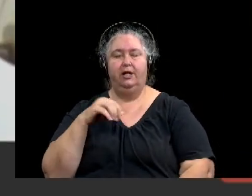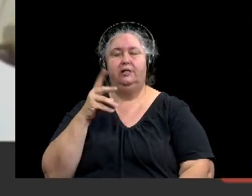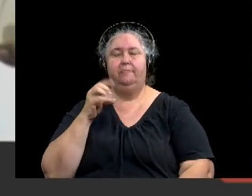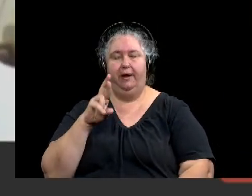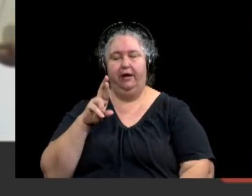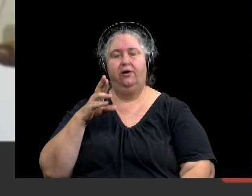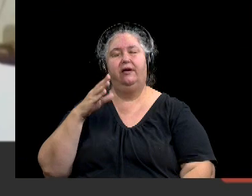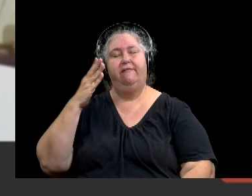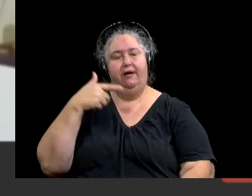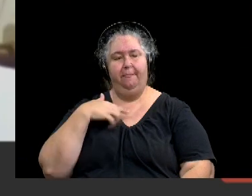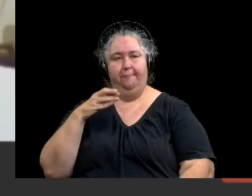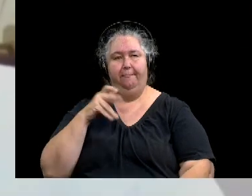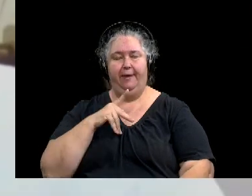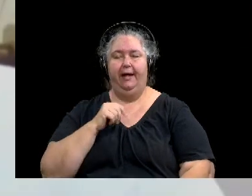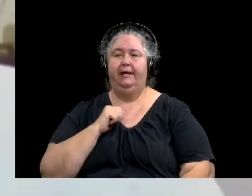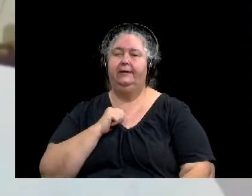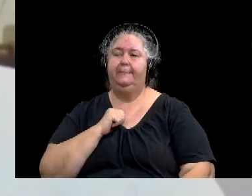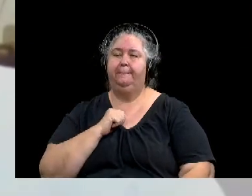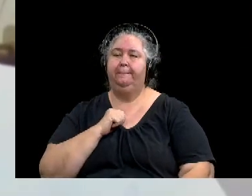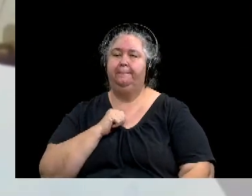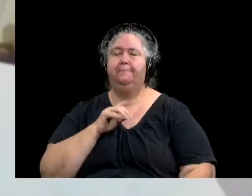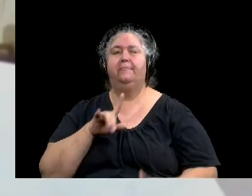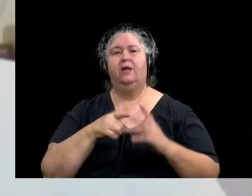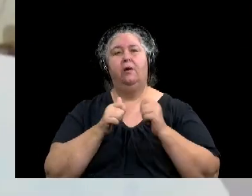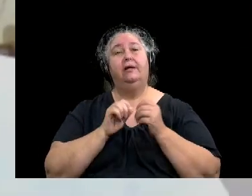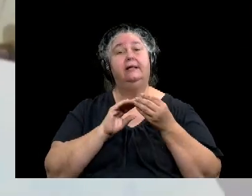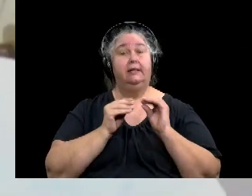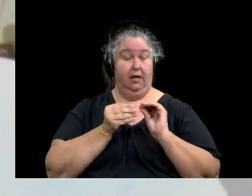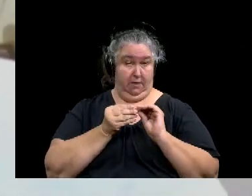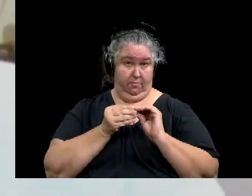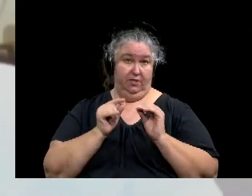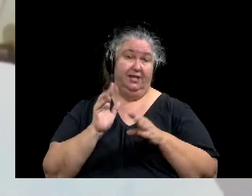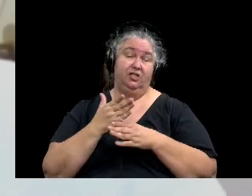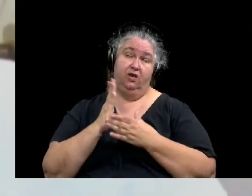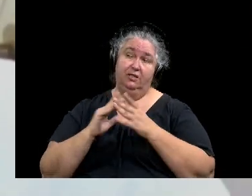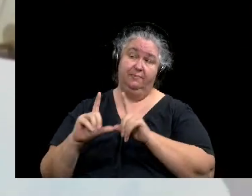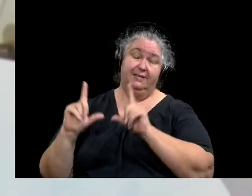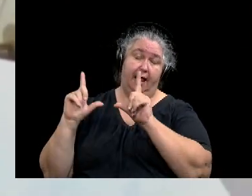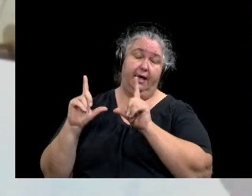back. We'll start with our numbers and then share some slides.